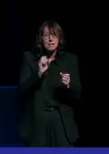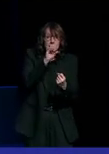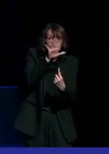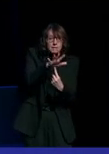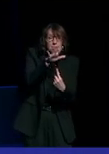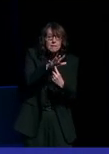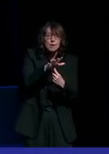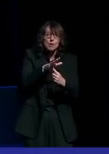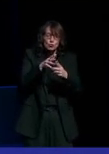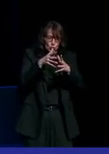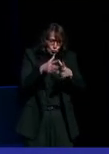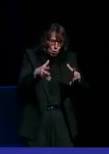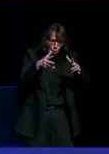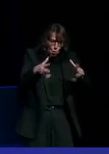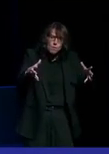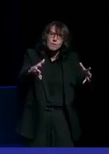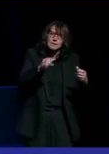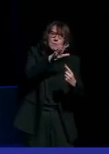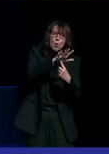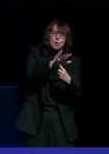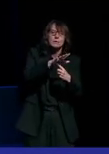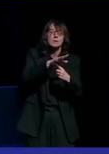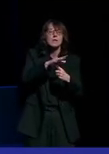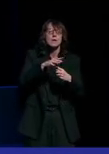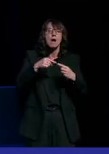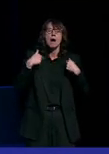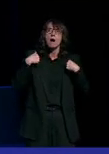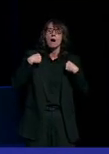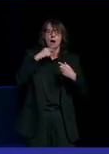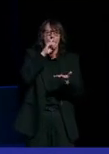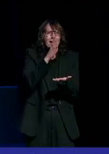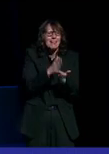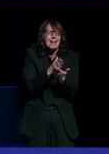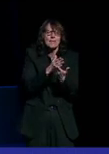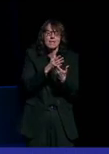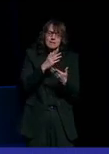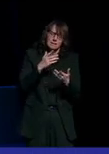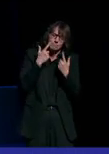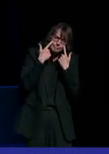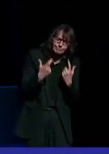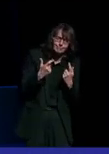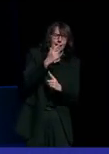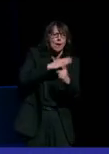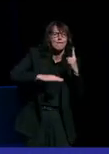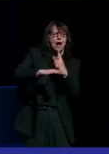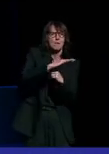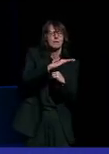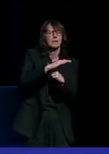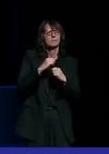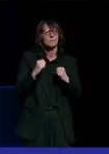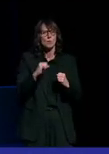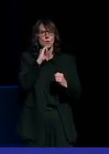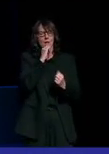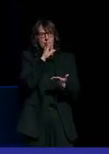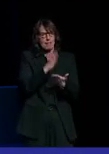to the growth that we want to see, the conservative environmentalism that we all believe in. We are going for